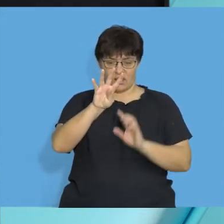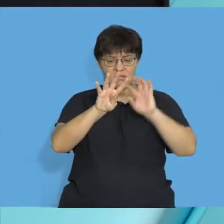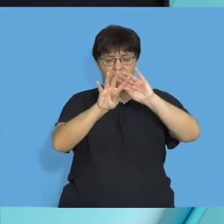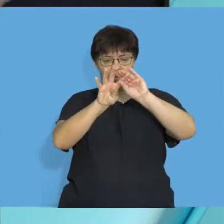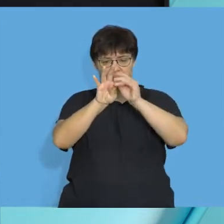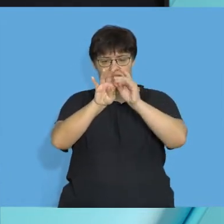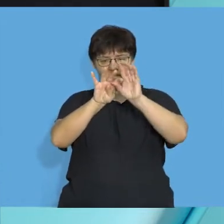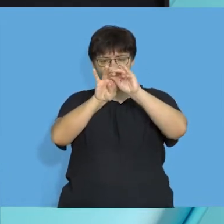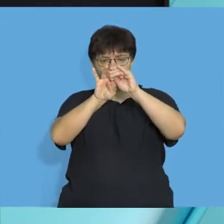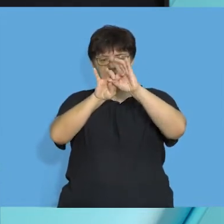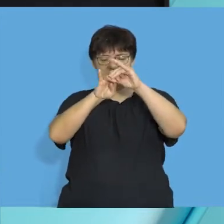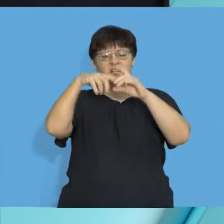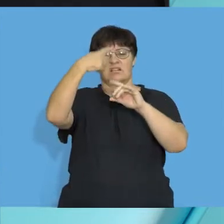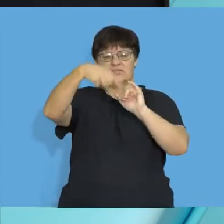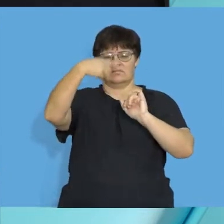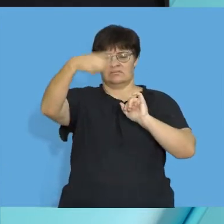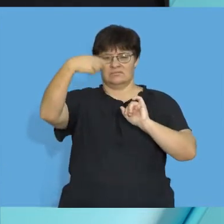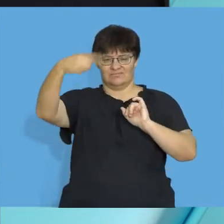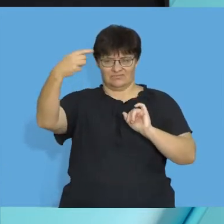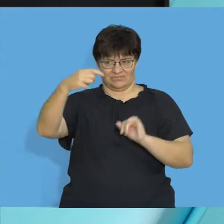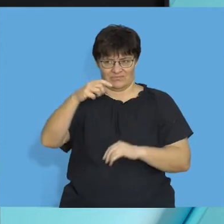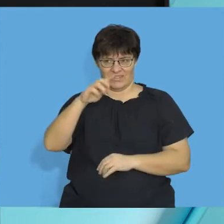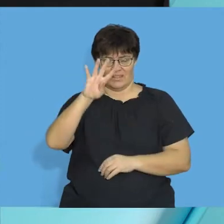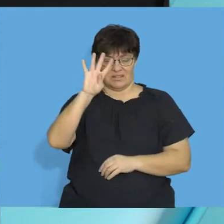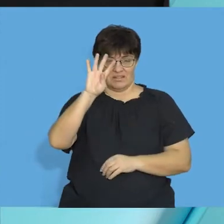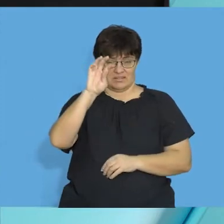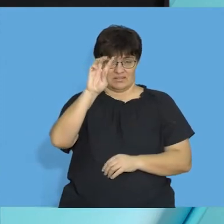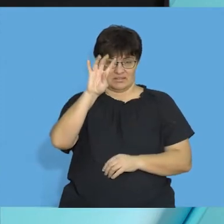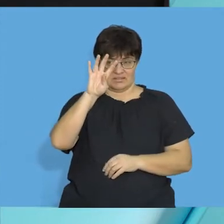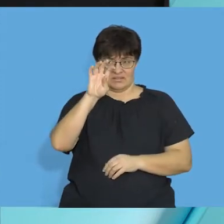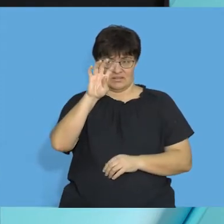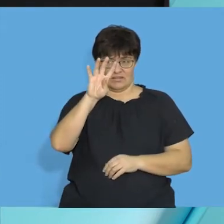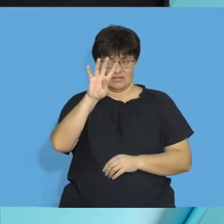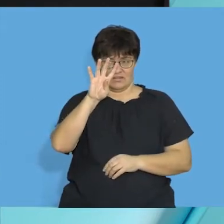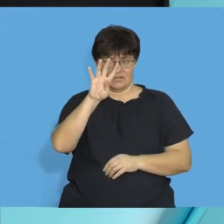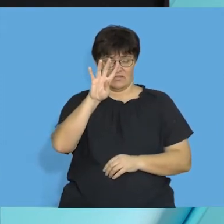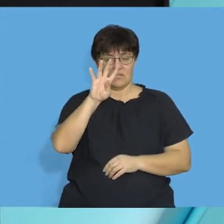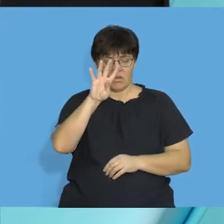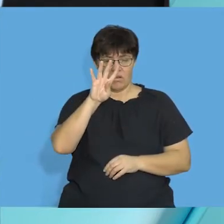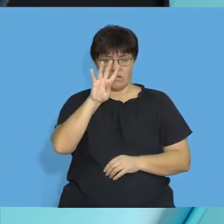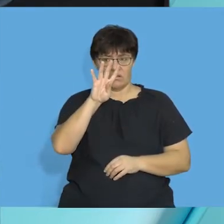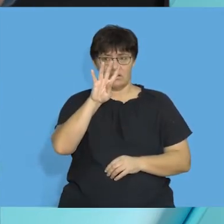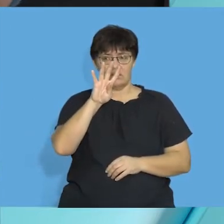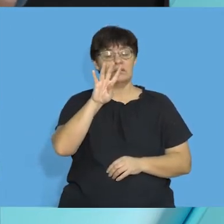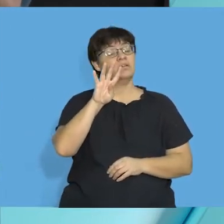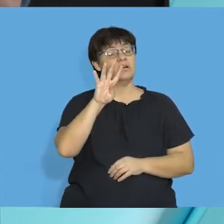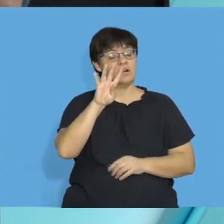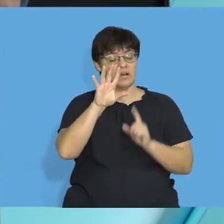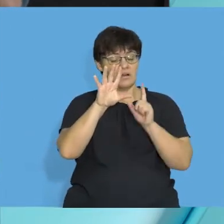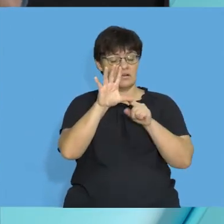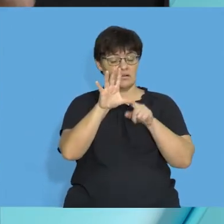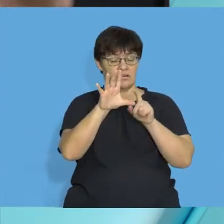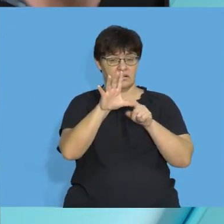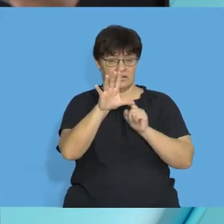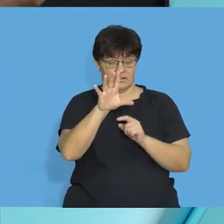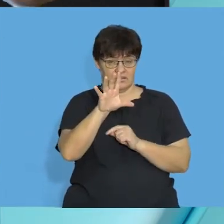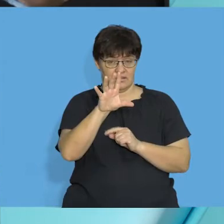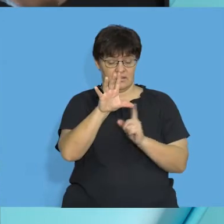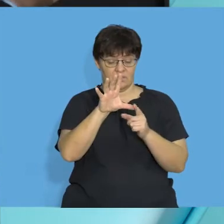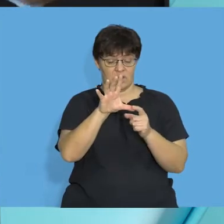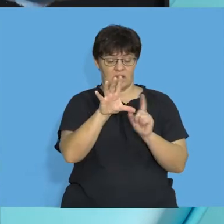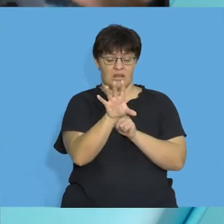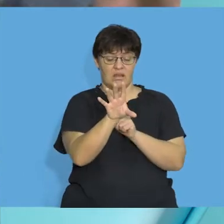many fingers, so I'm going to use the many fingers for the direction of the current, and there's one thumb that's going